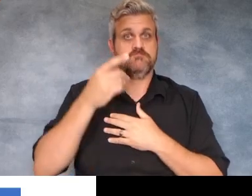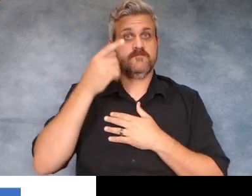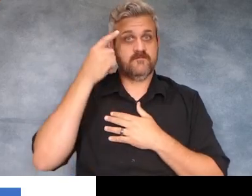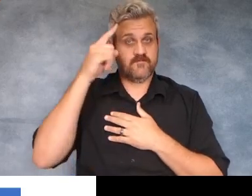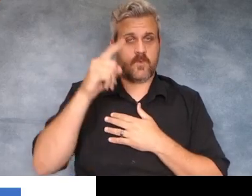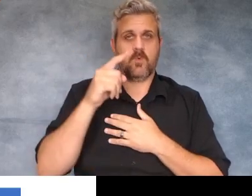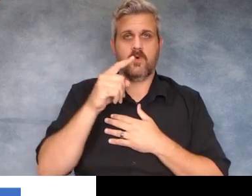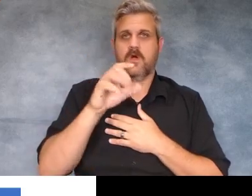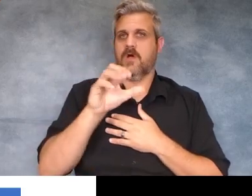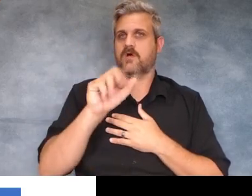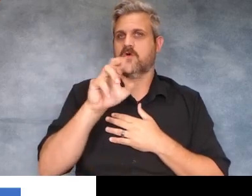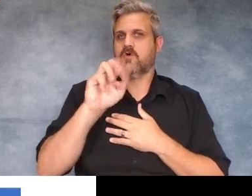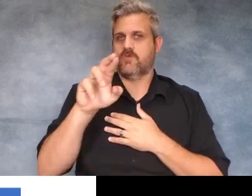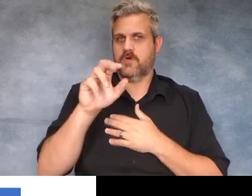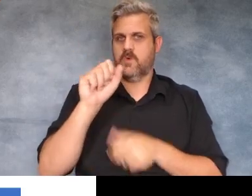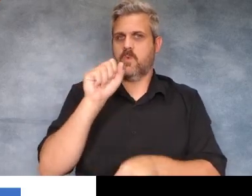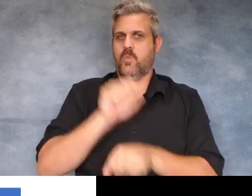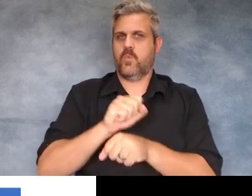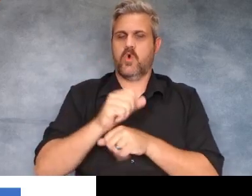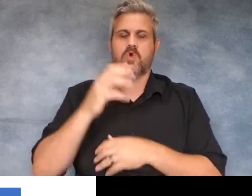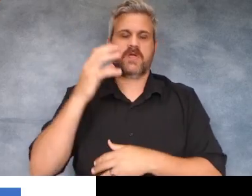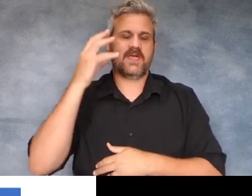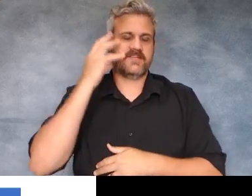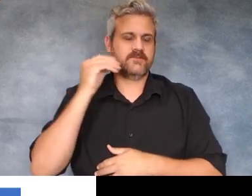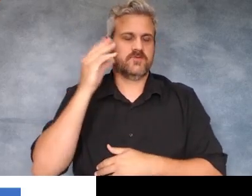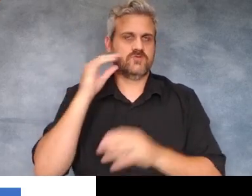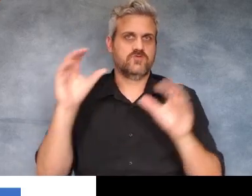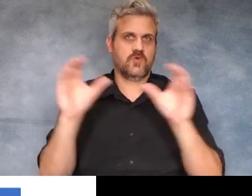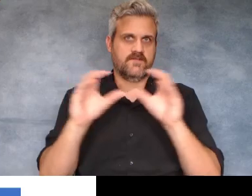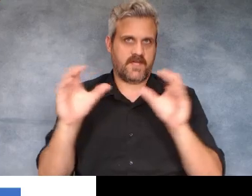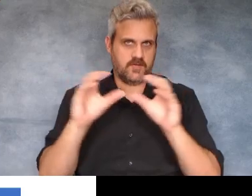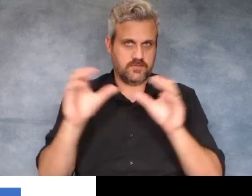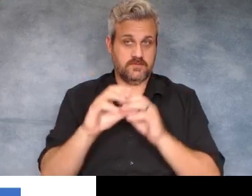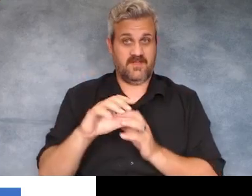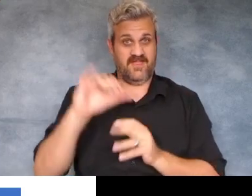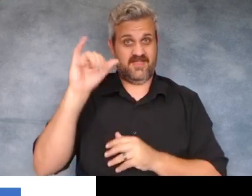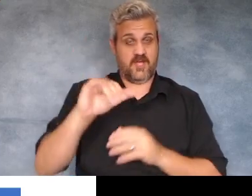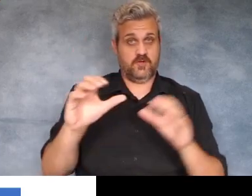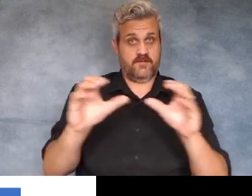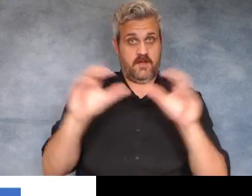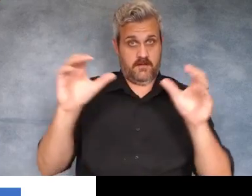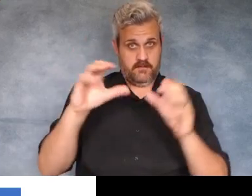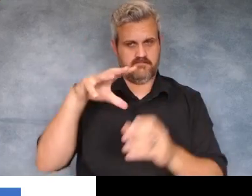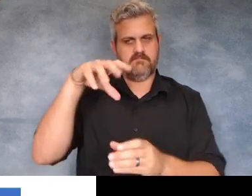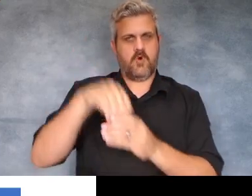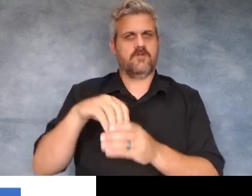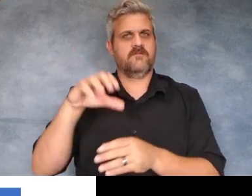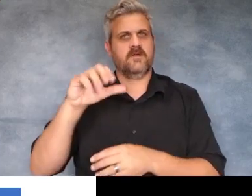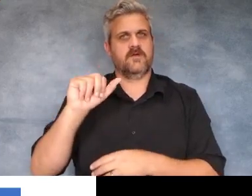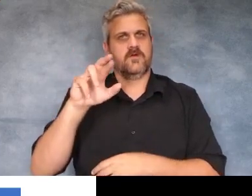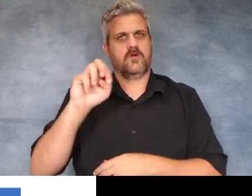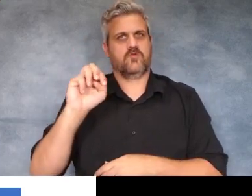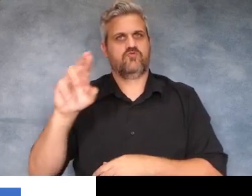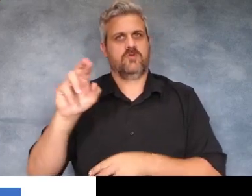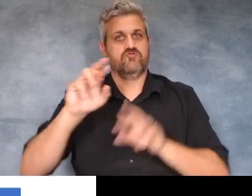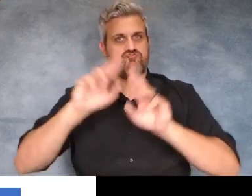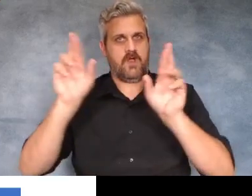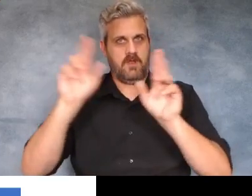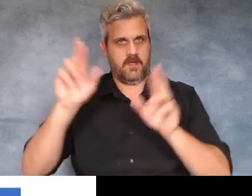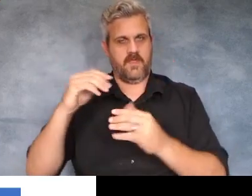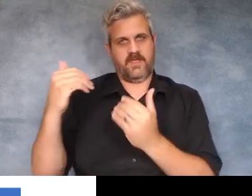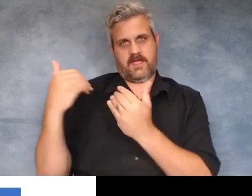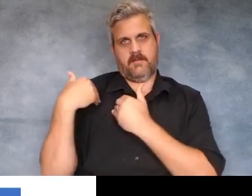Work Experience Certification. This certification is part of career readiness and the accountability measures